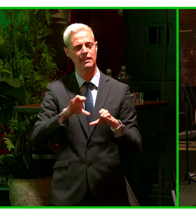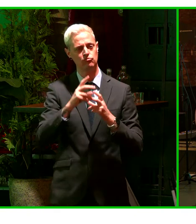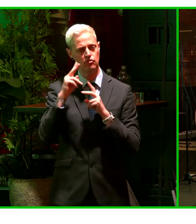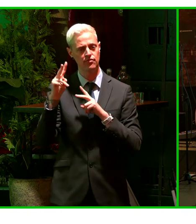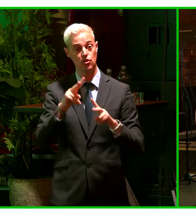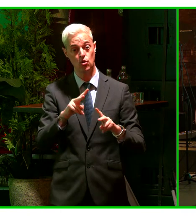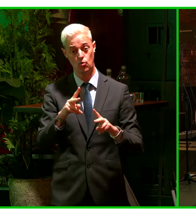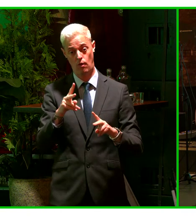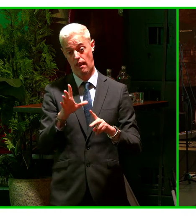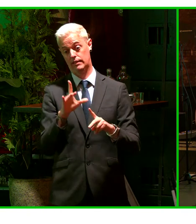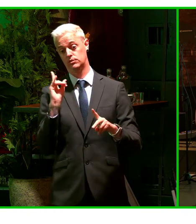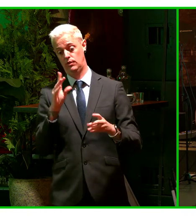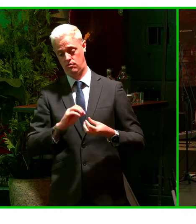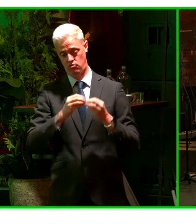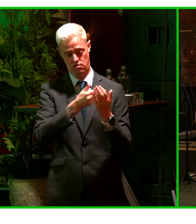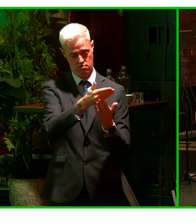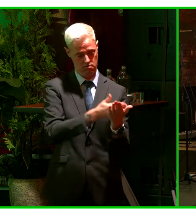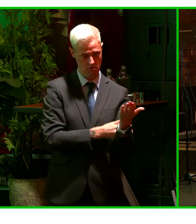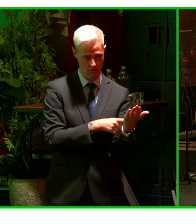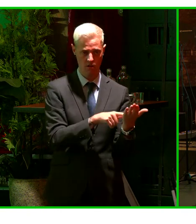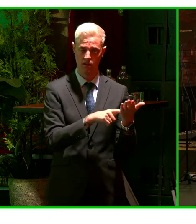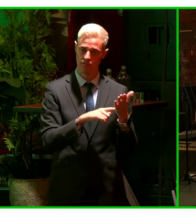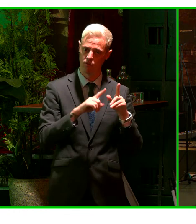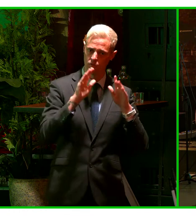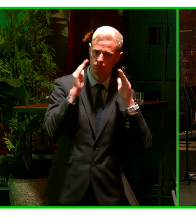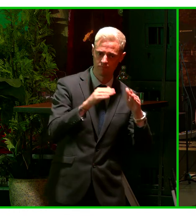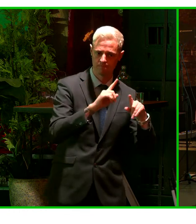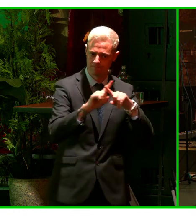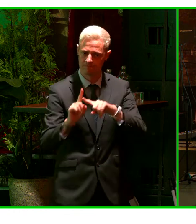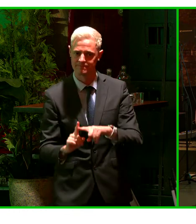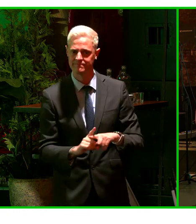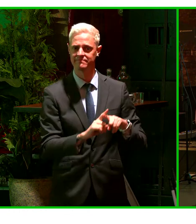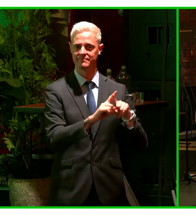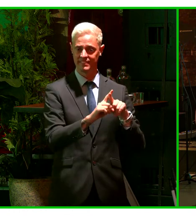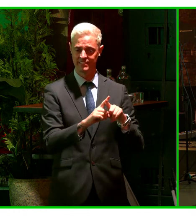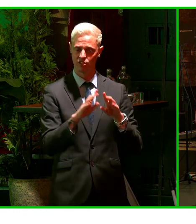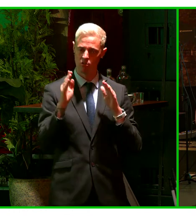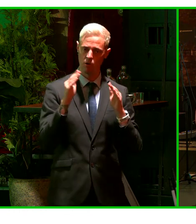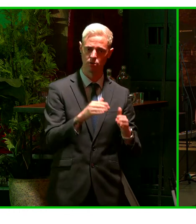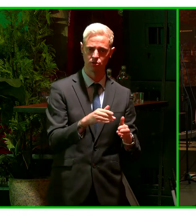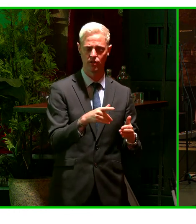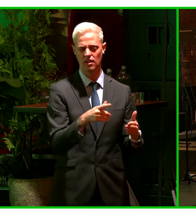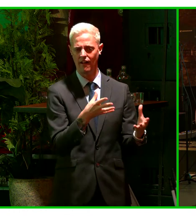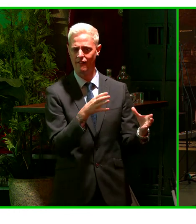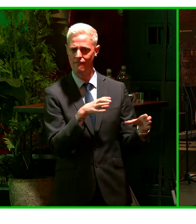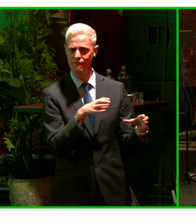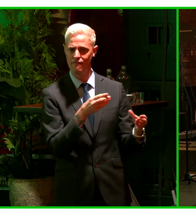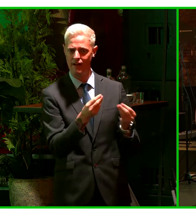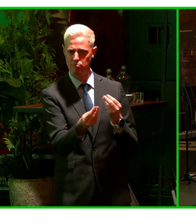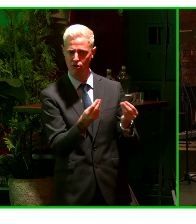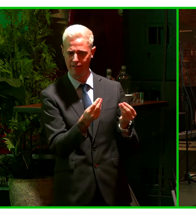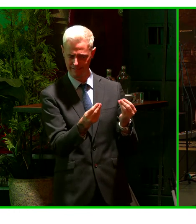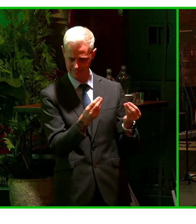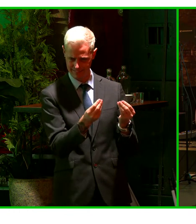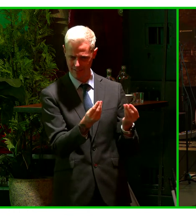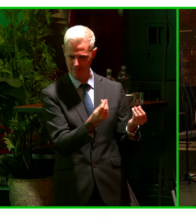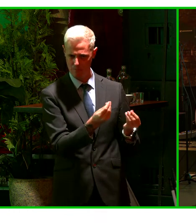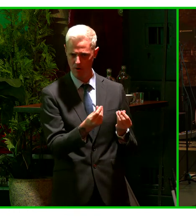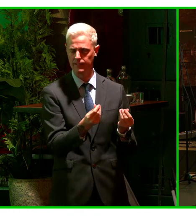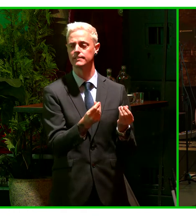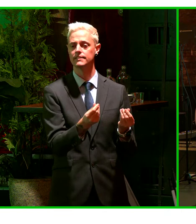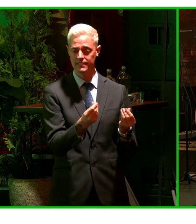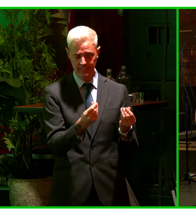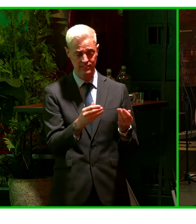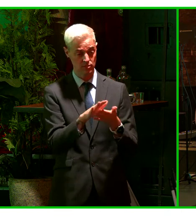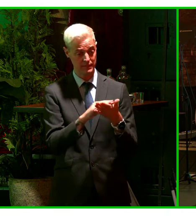range of projects targeting predominantly the poorest first and fabric first. So it is about making sure the houses